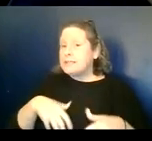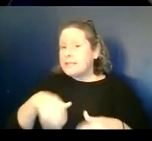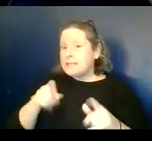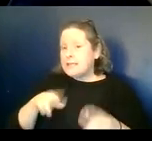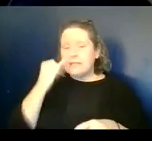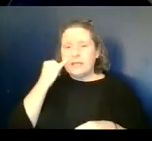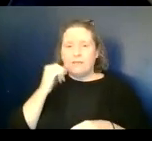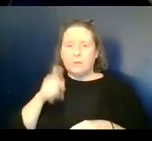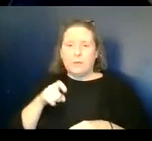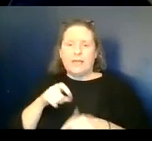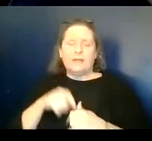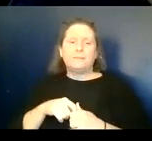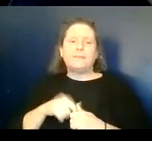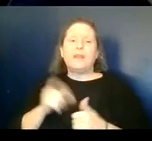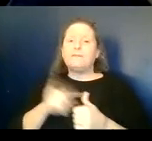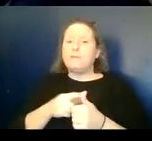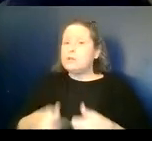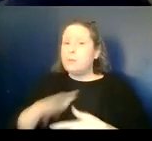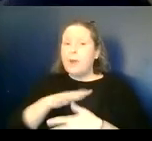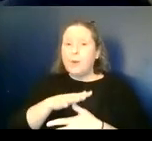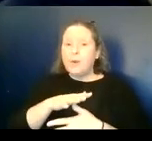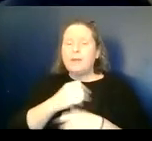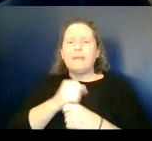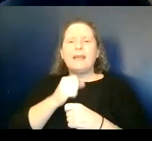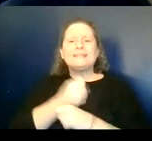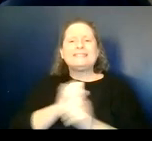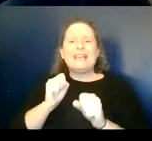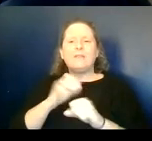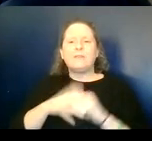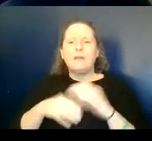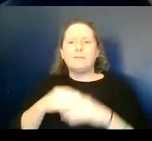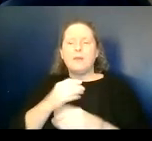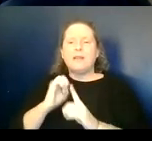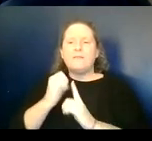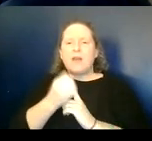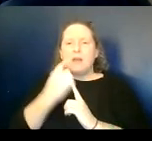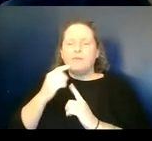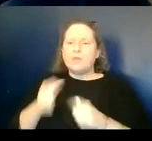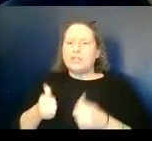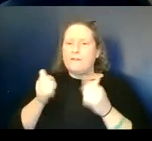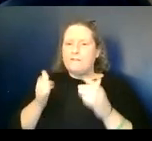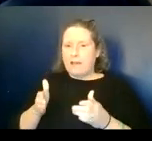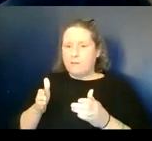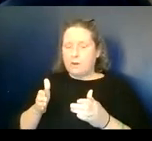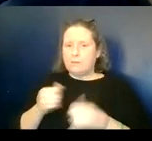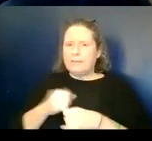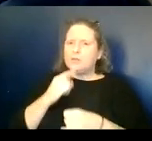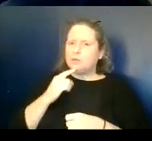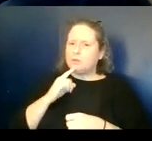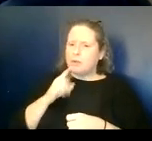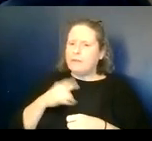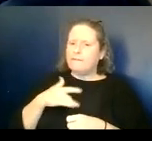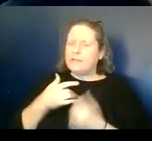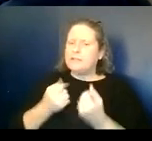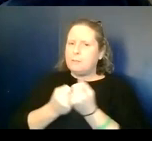is to create a safe, comfortable environment for you, the survivor, to make sure that you feel supported and have